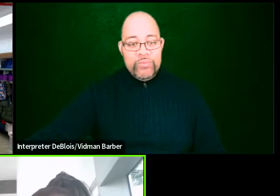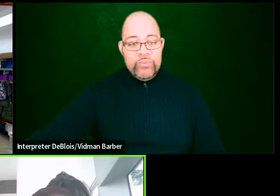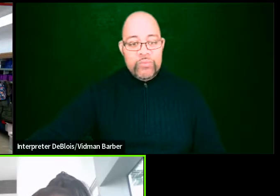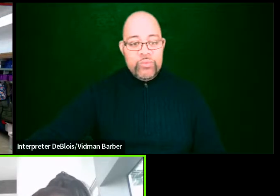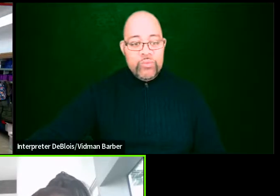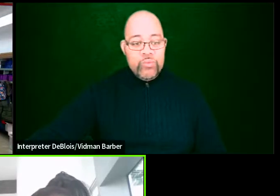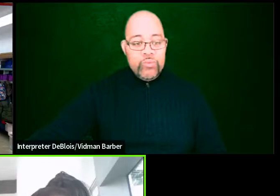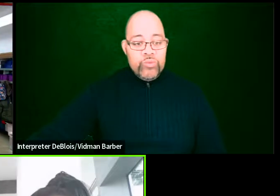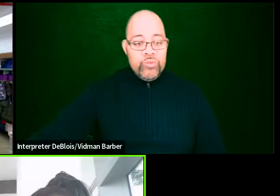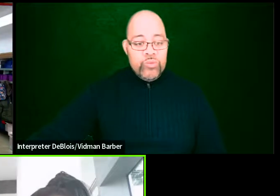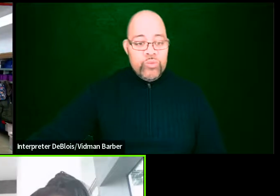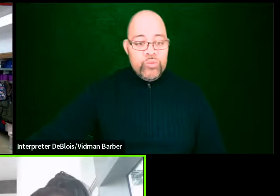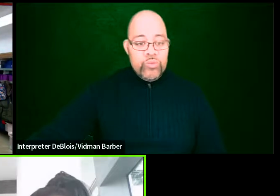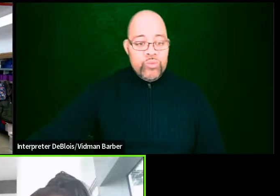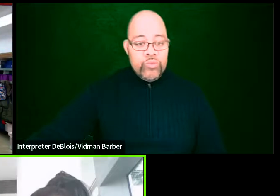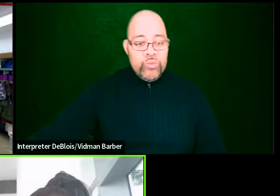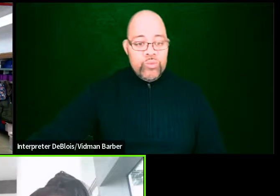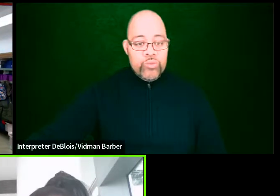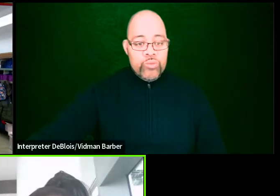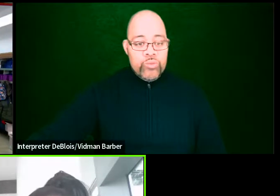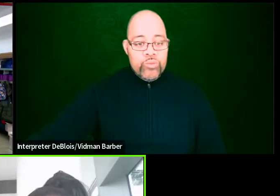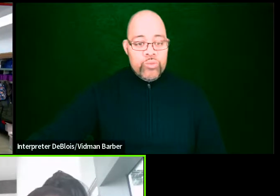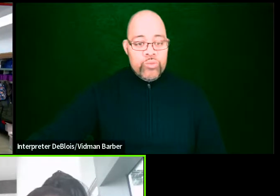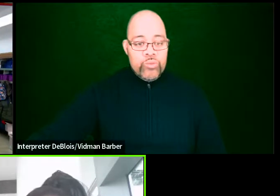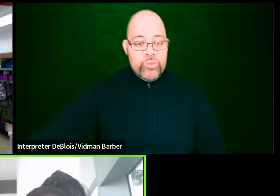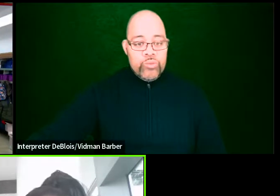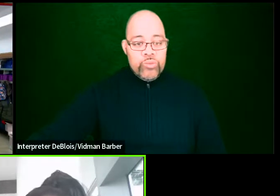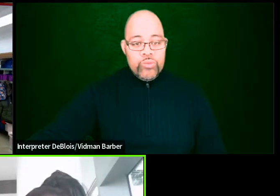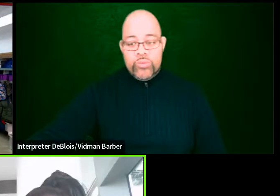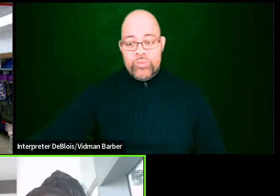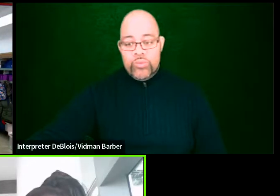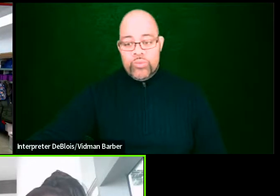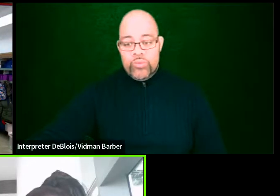while they're still passing out the items, getting ready.